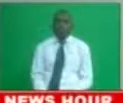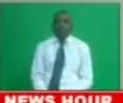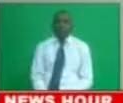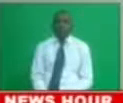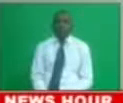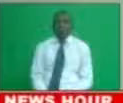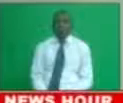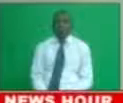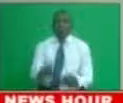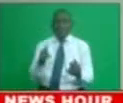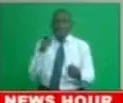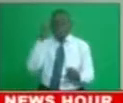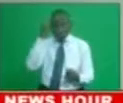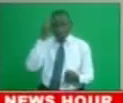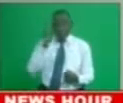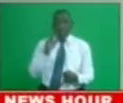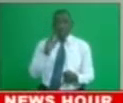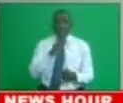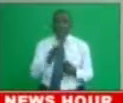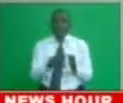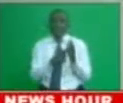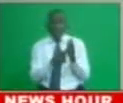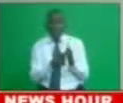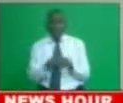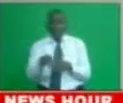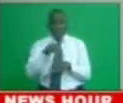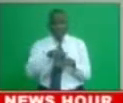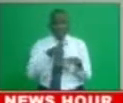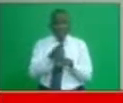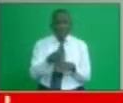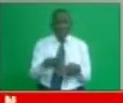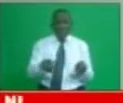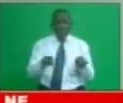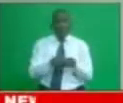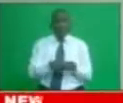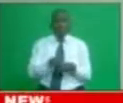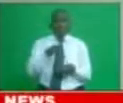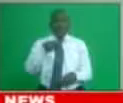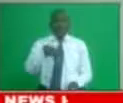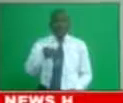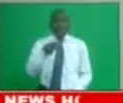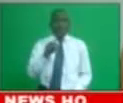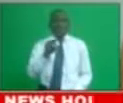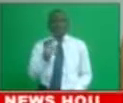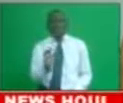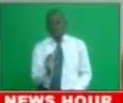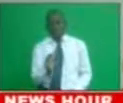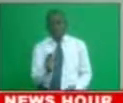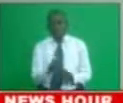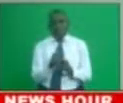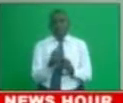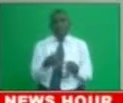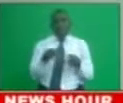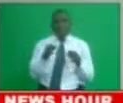Now let's do some politics. There are indications that the National Delegates Congress of the People's National Convention, PNC, slated